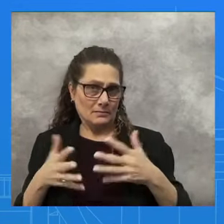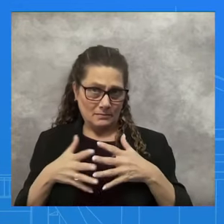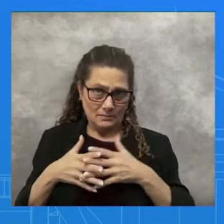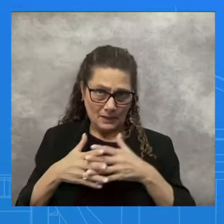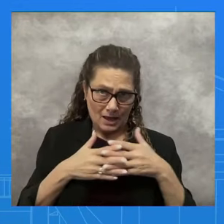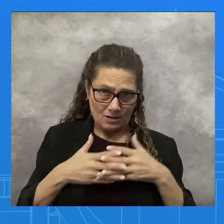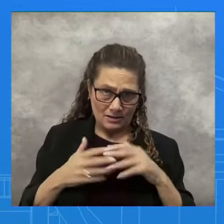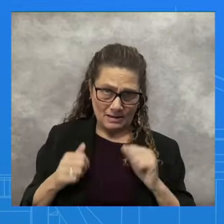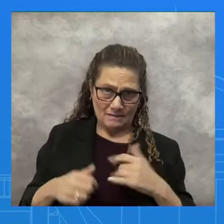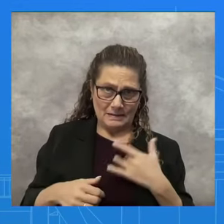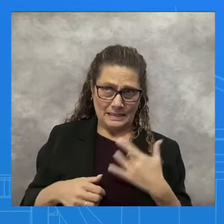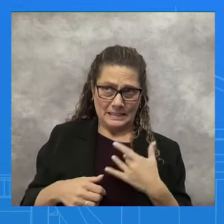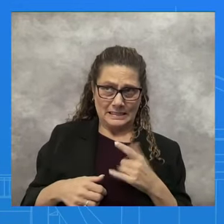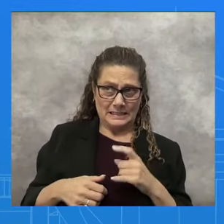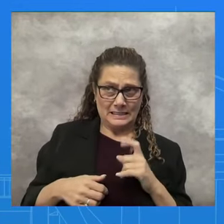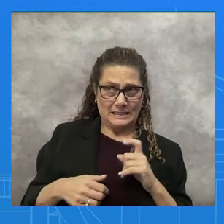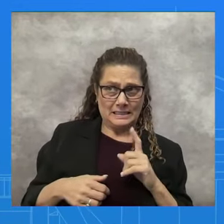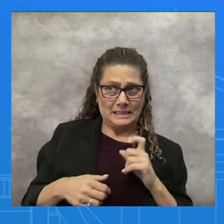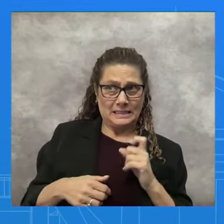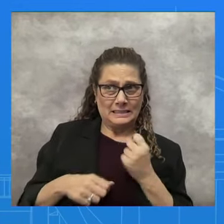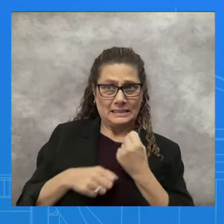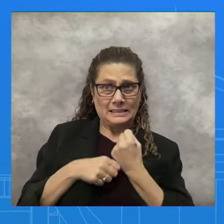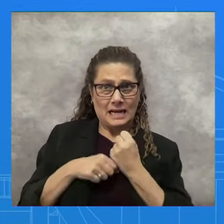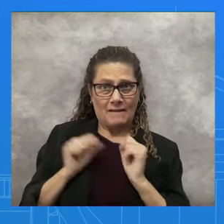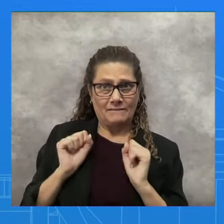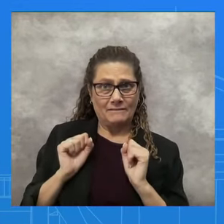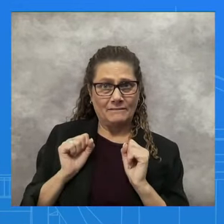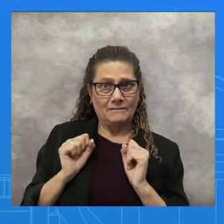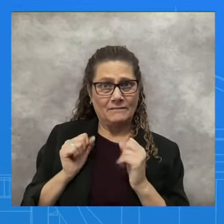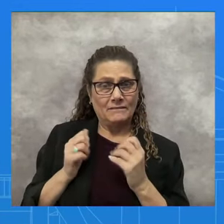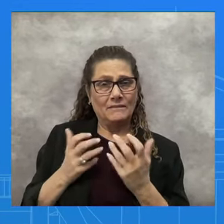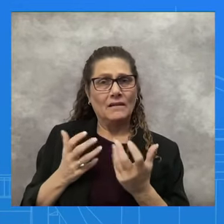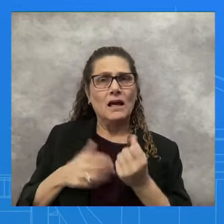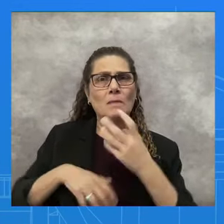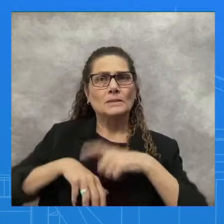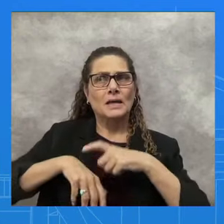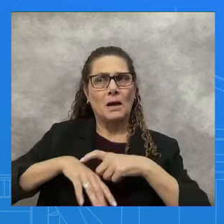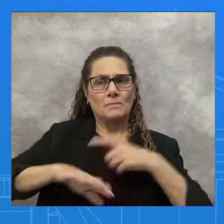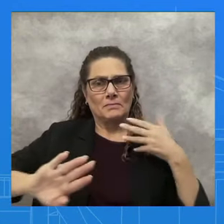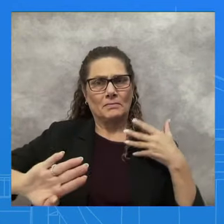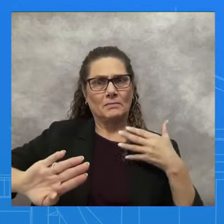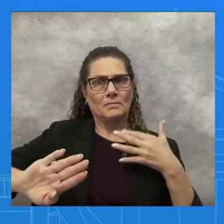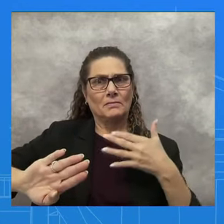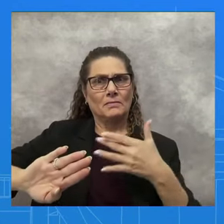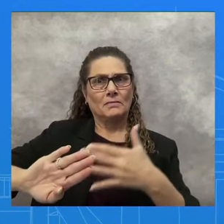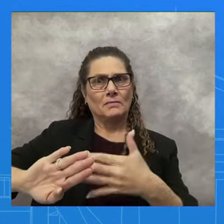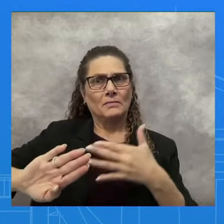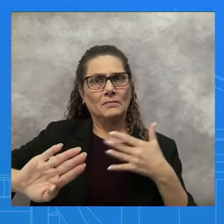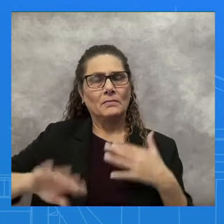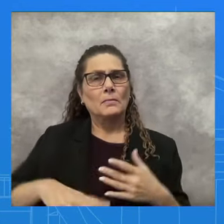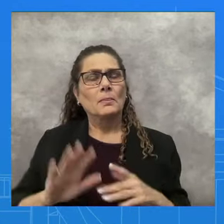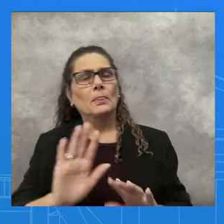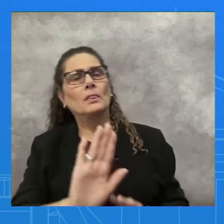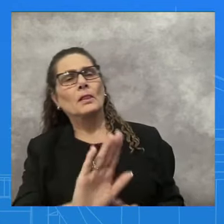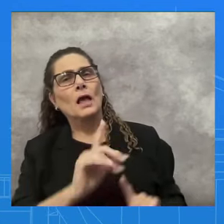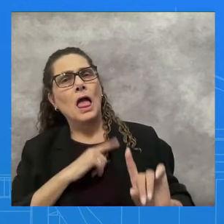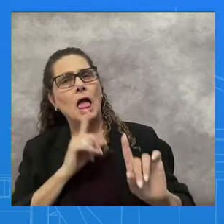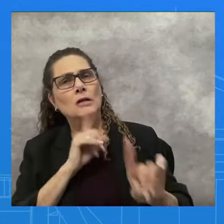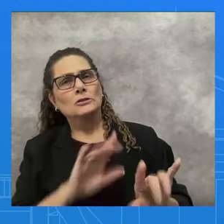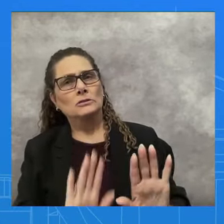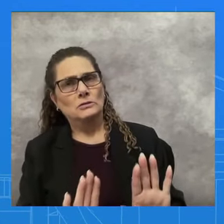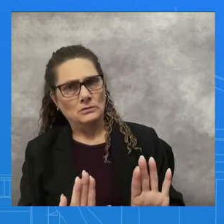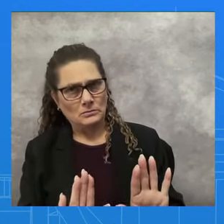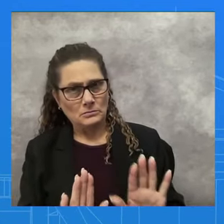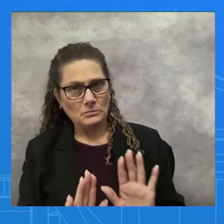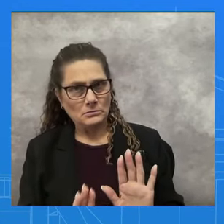time frame are we talking about in terms of the concern? I hope you'll understand I'm not going to get into too much more detail than I already have. I mean, as I said,